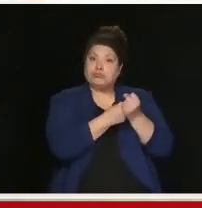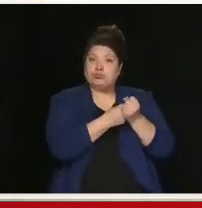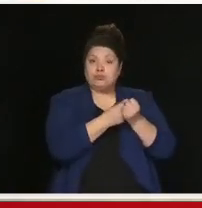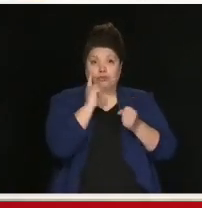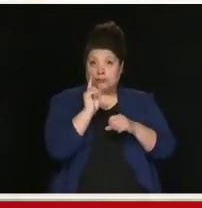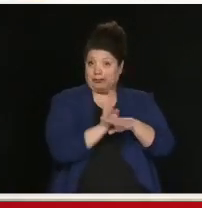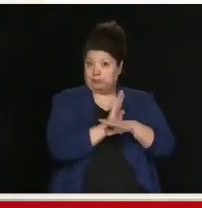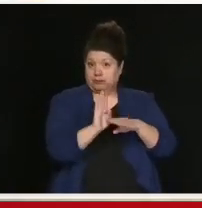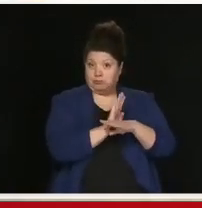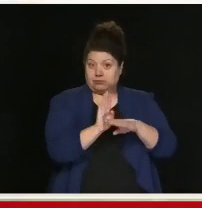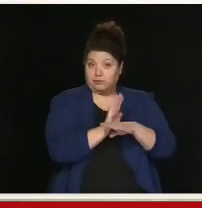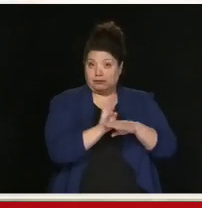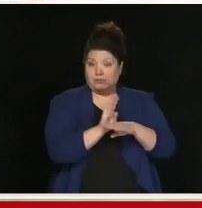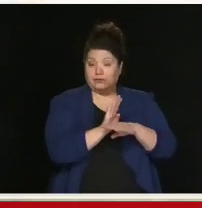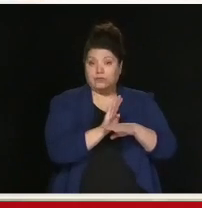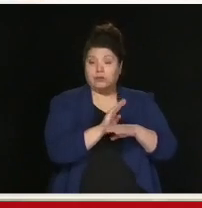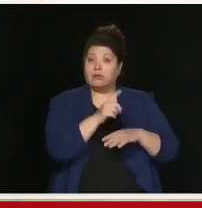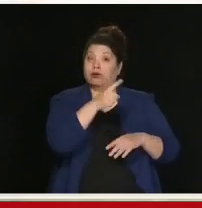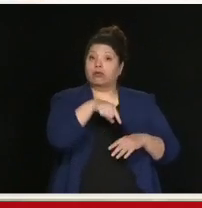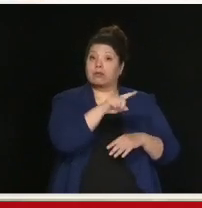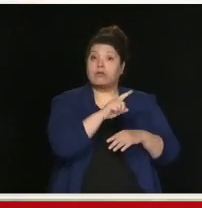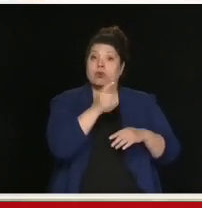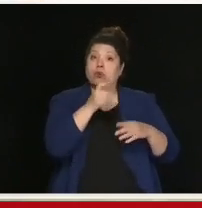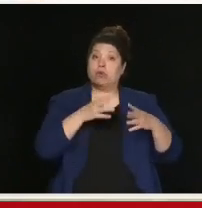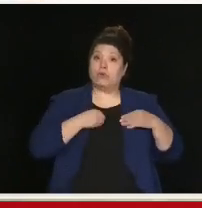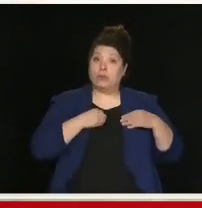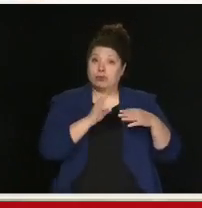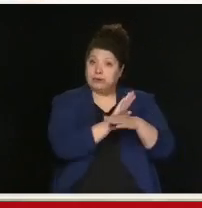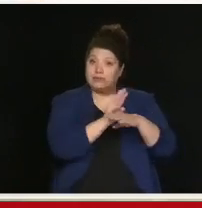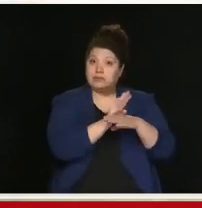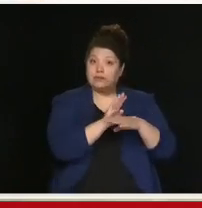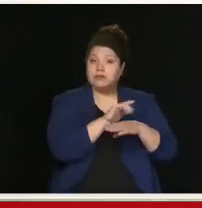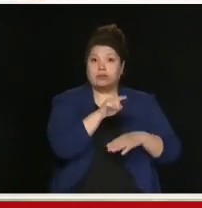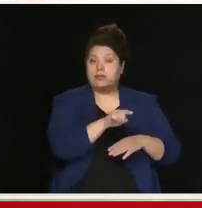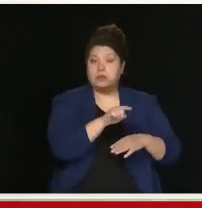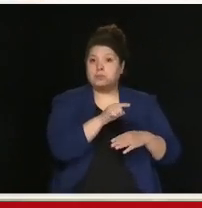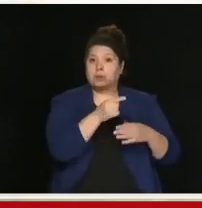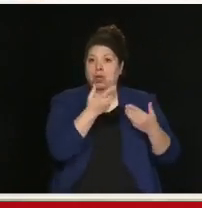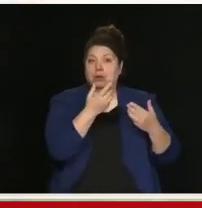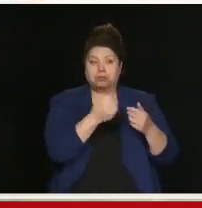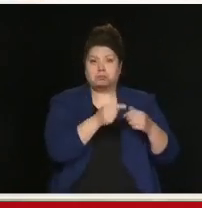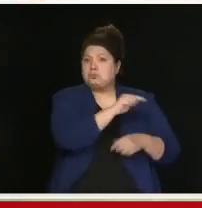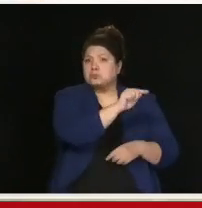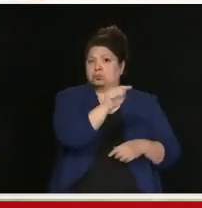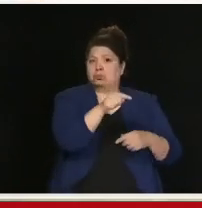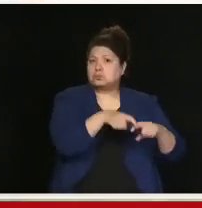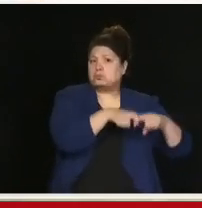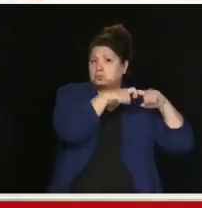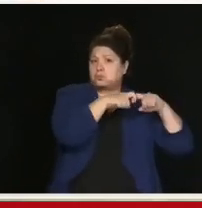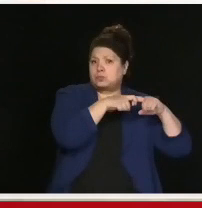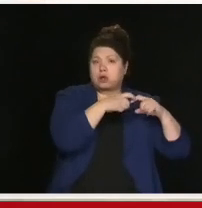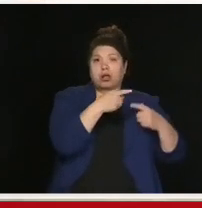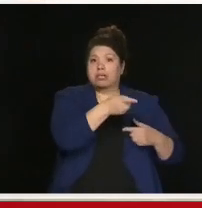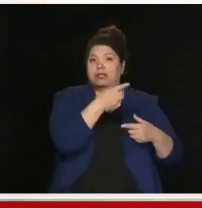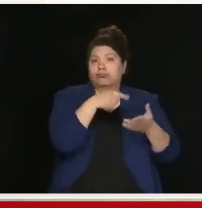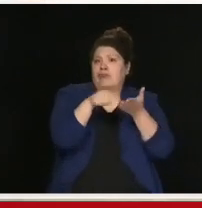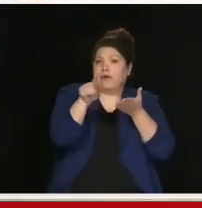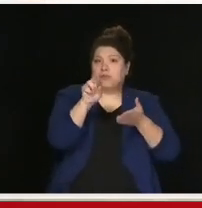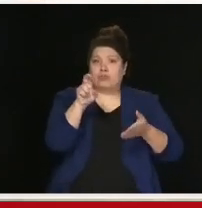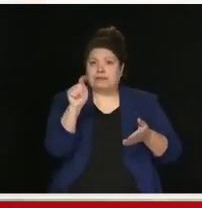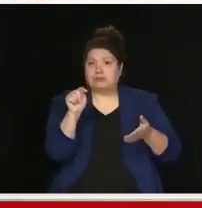owners saying that they will close their restaurant or their boutique. At what point would the money come in for them? And